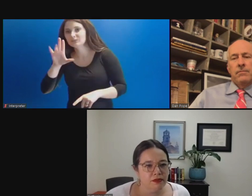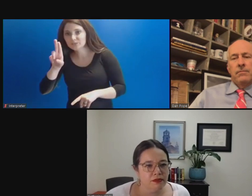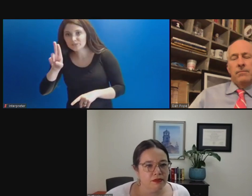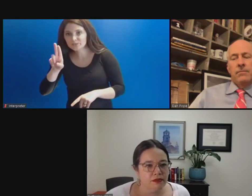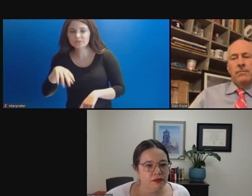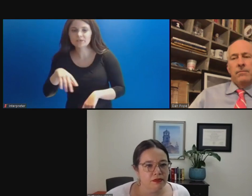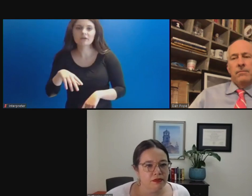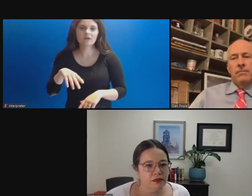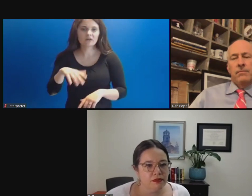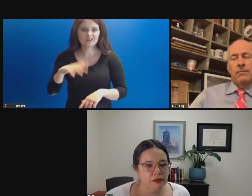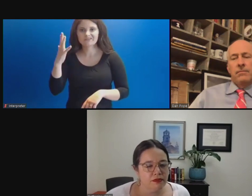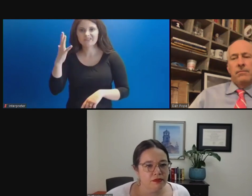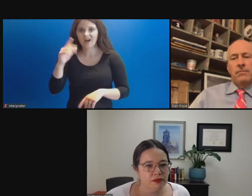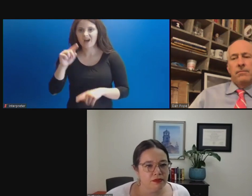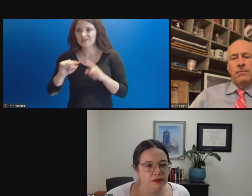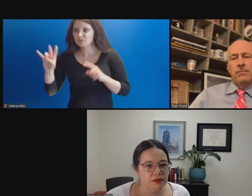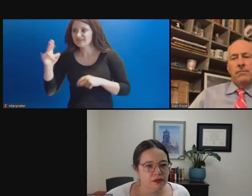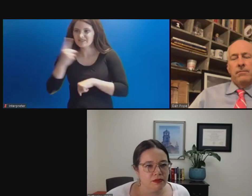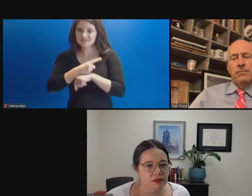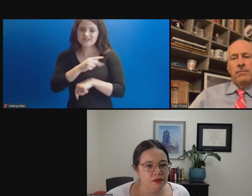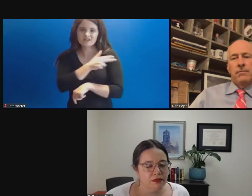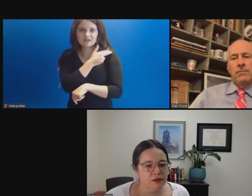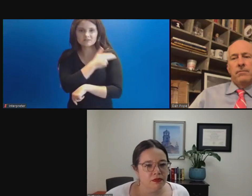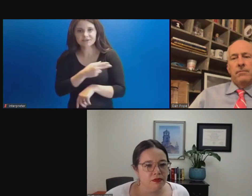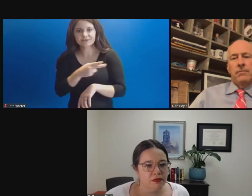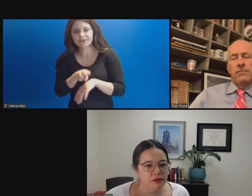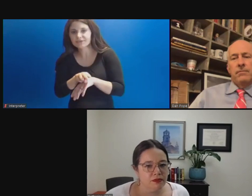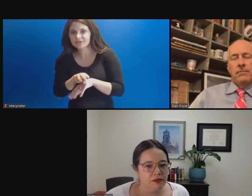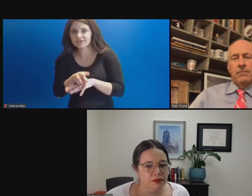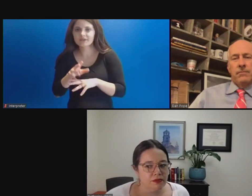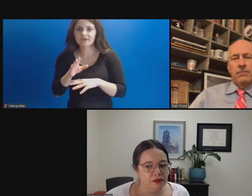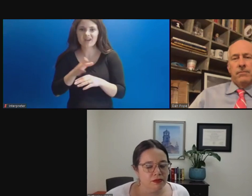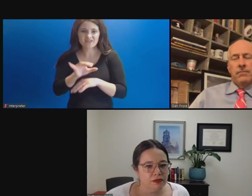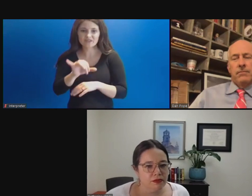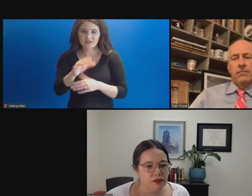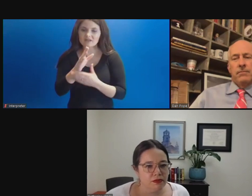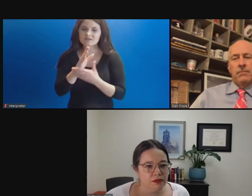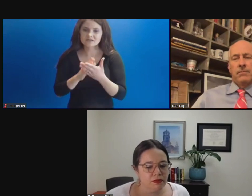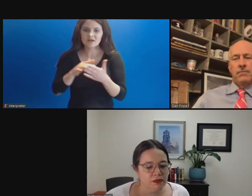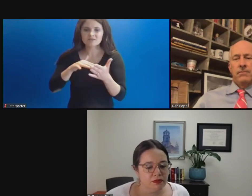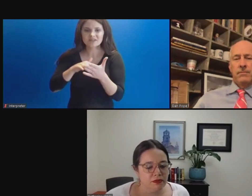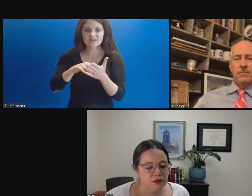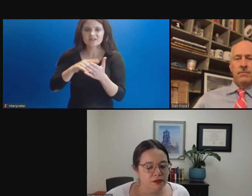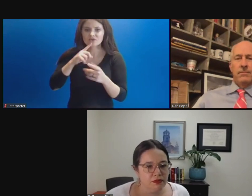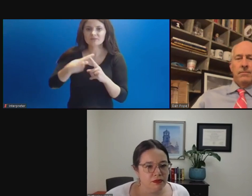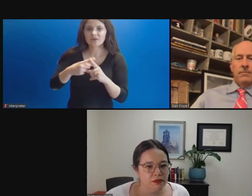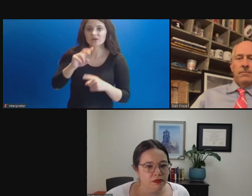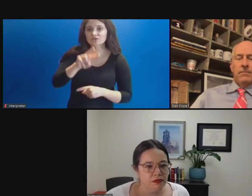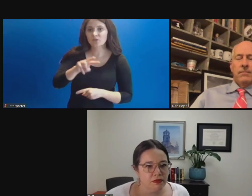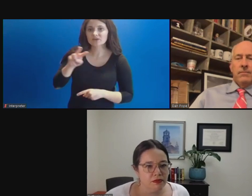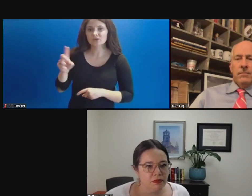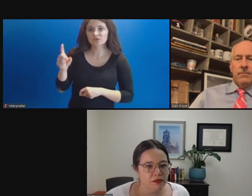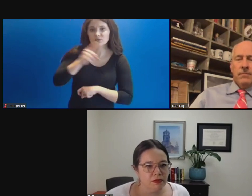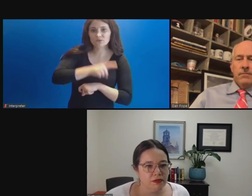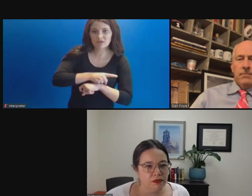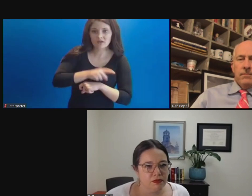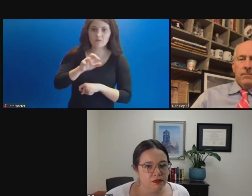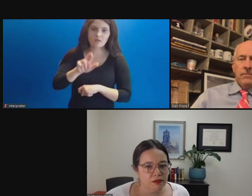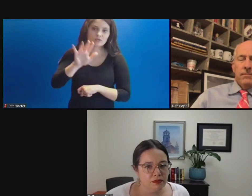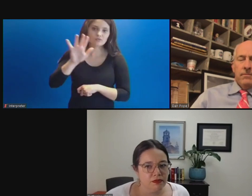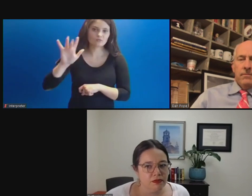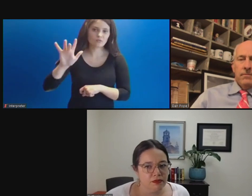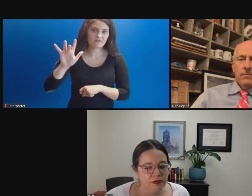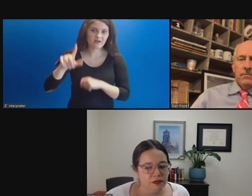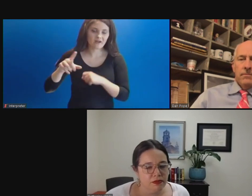5 or 6 days or 7 days in the hospital. After that, I think some of the studies talk about a 22-day or so or